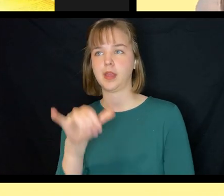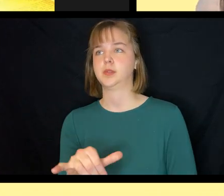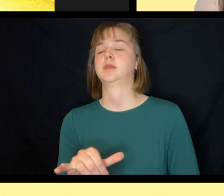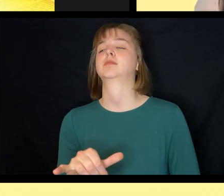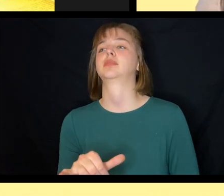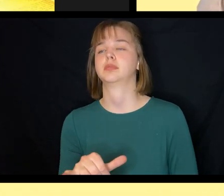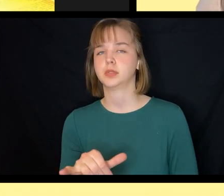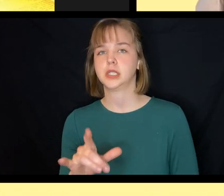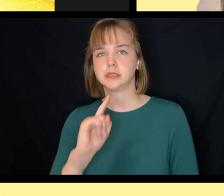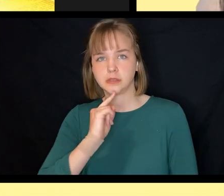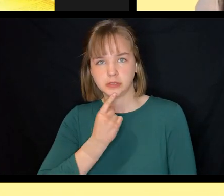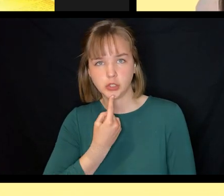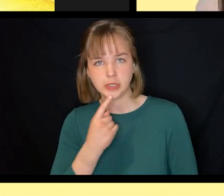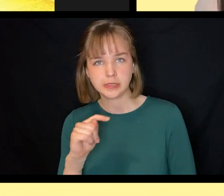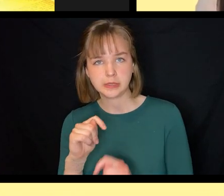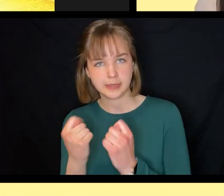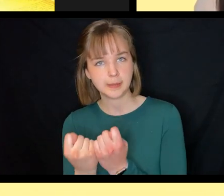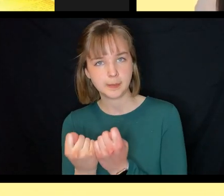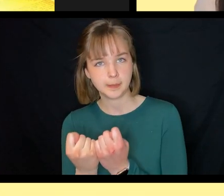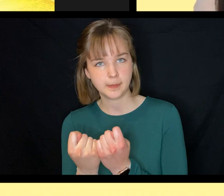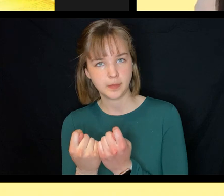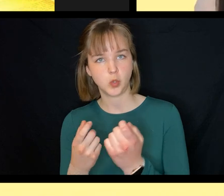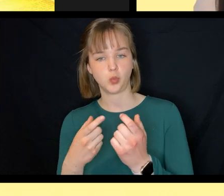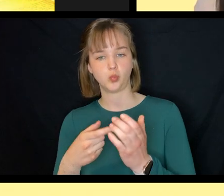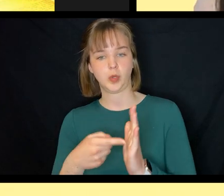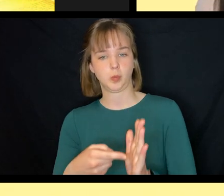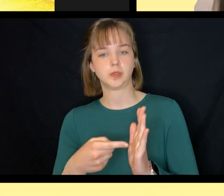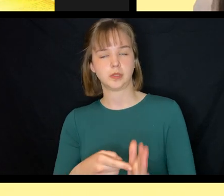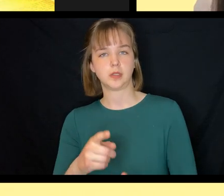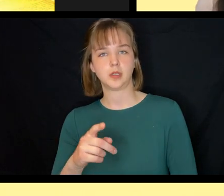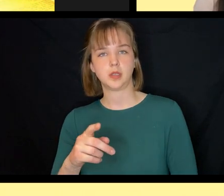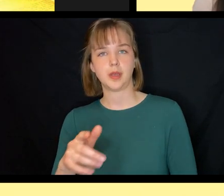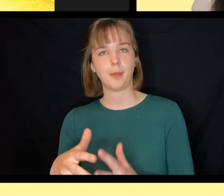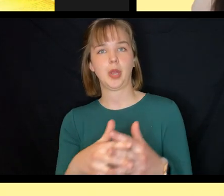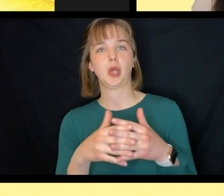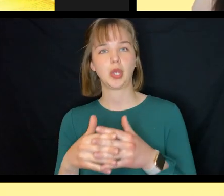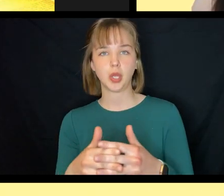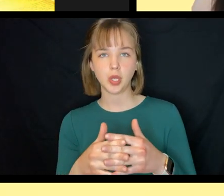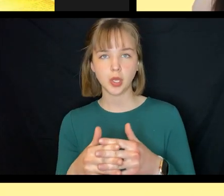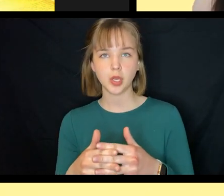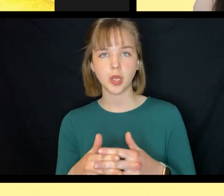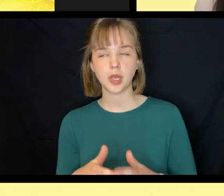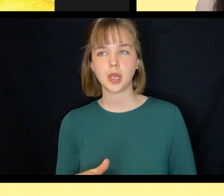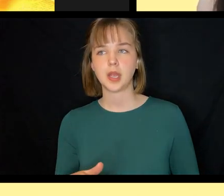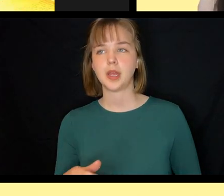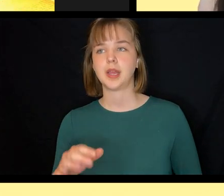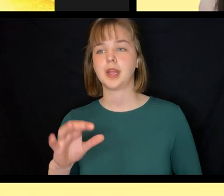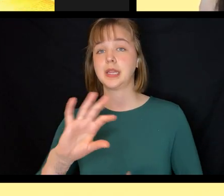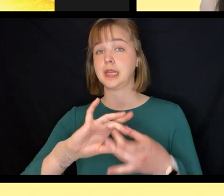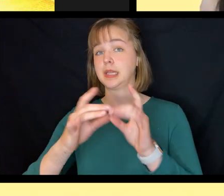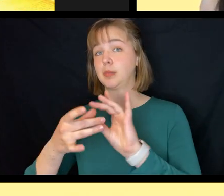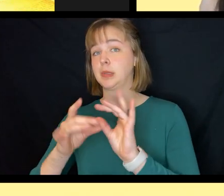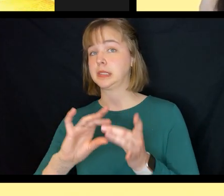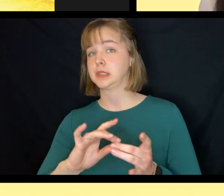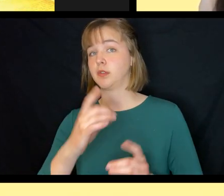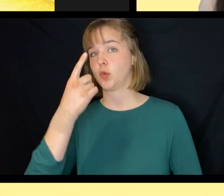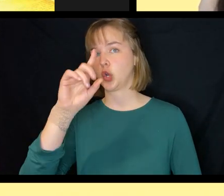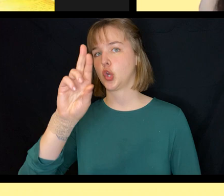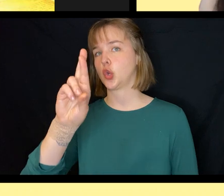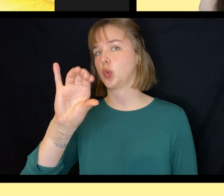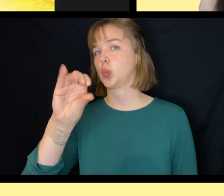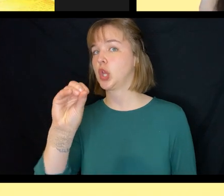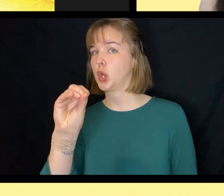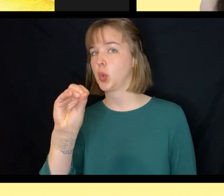made a US like team. This is like only the beginning. Like, and Rio, it was going to be the next year.